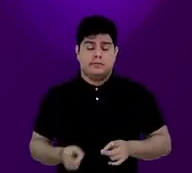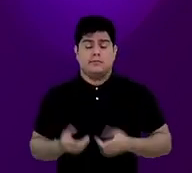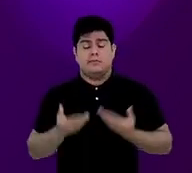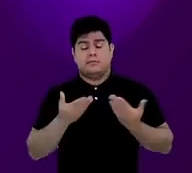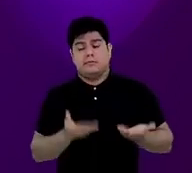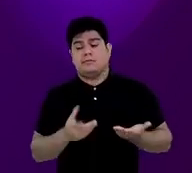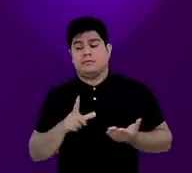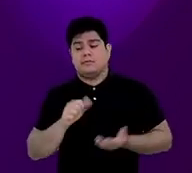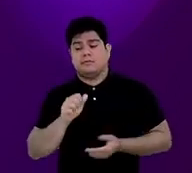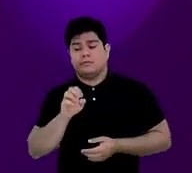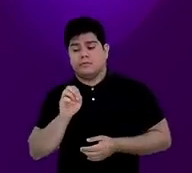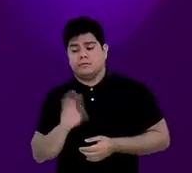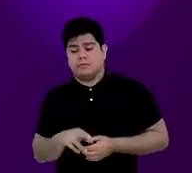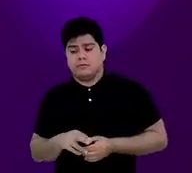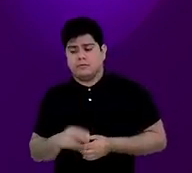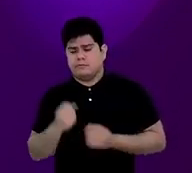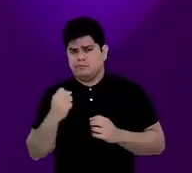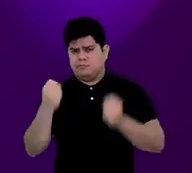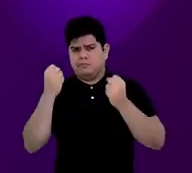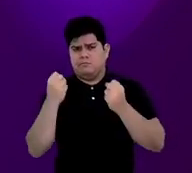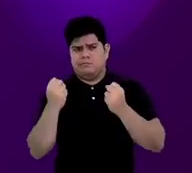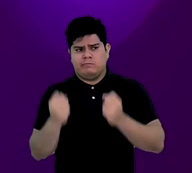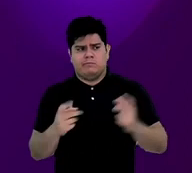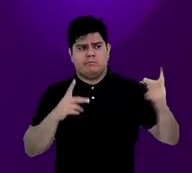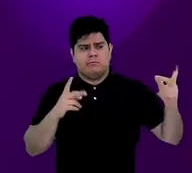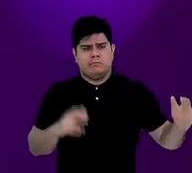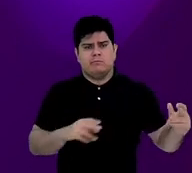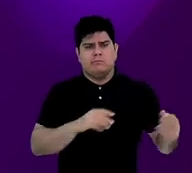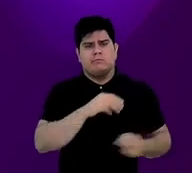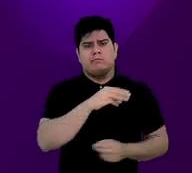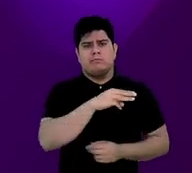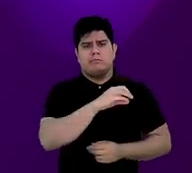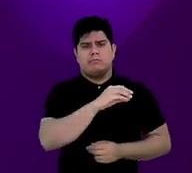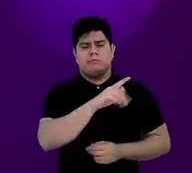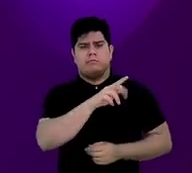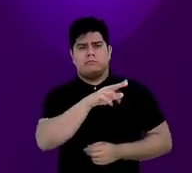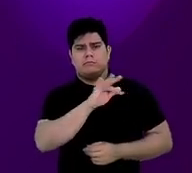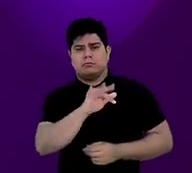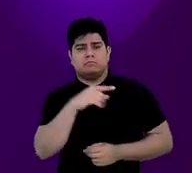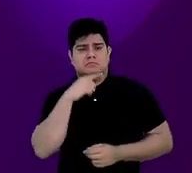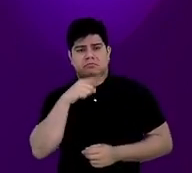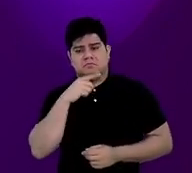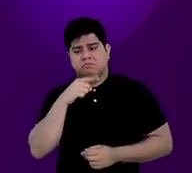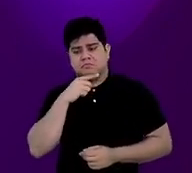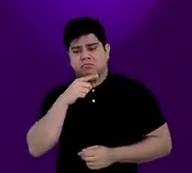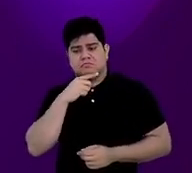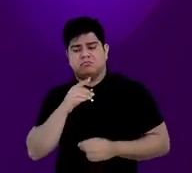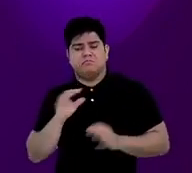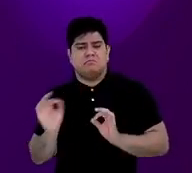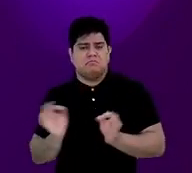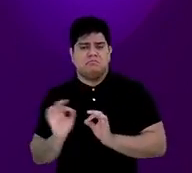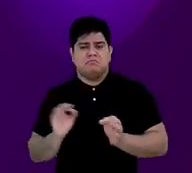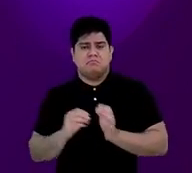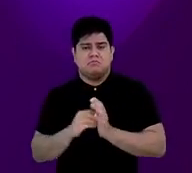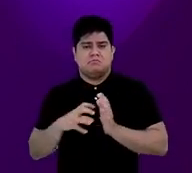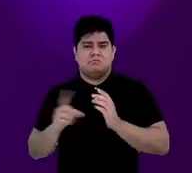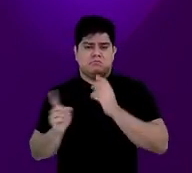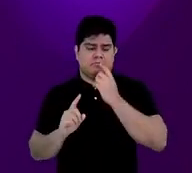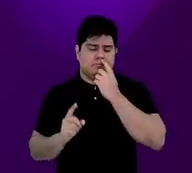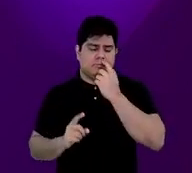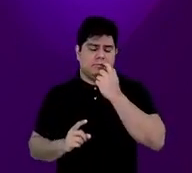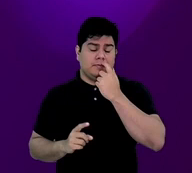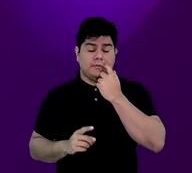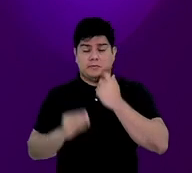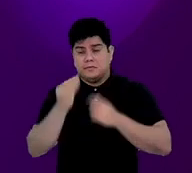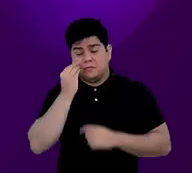laser, so it failed to cure any tumors, but then he tried to see if it could cause skin cancer in mice. He didn't